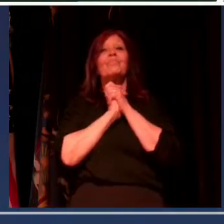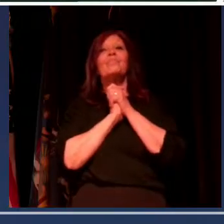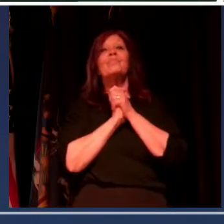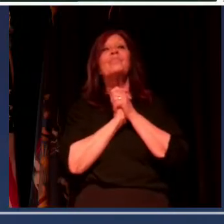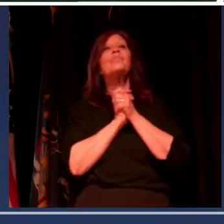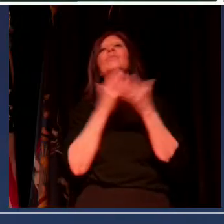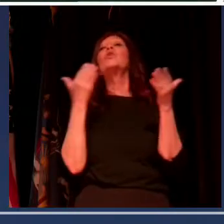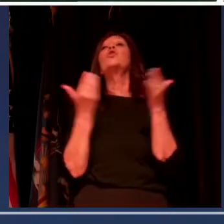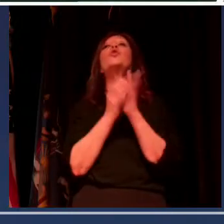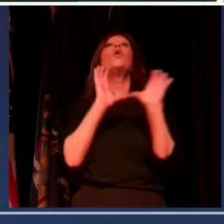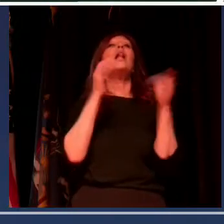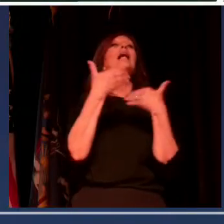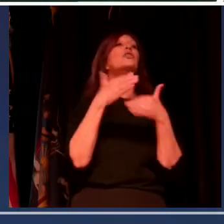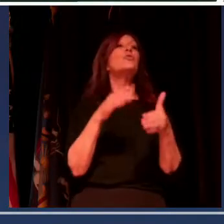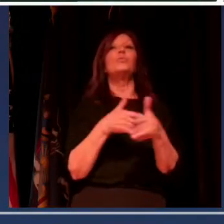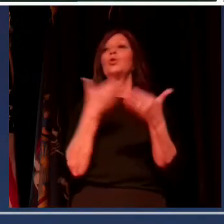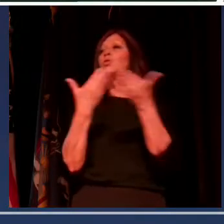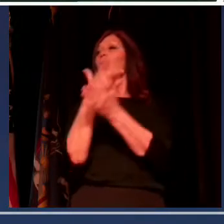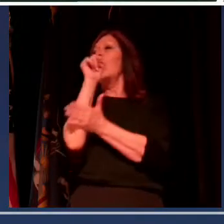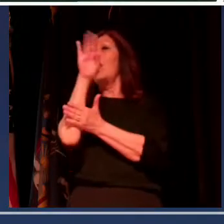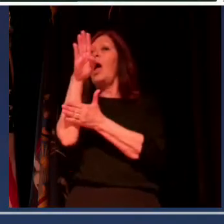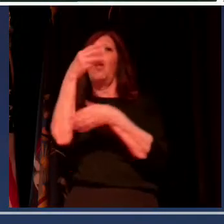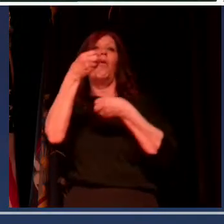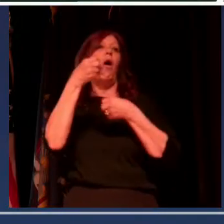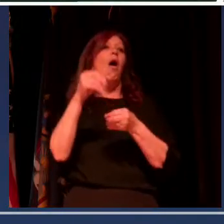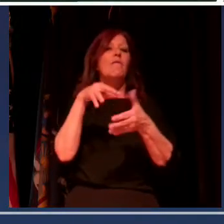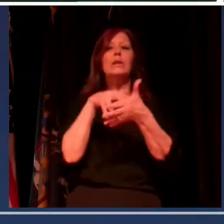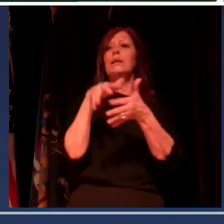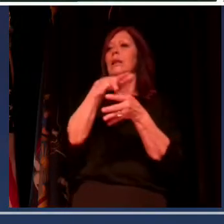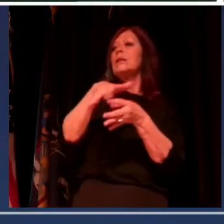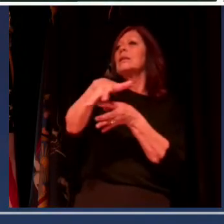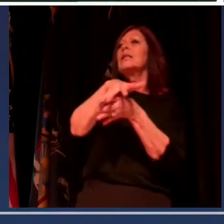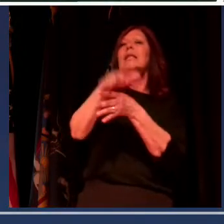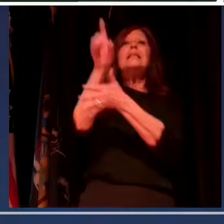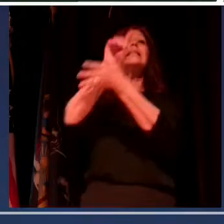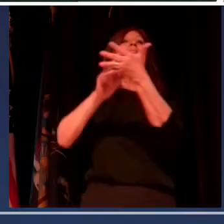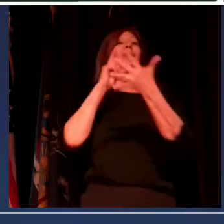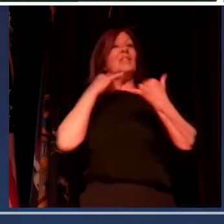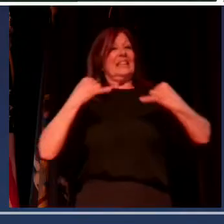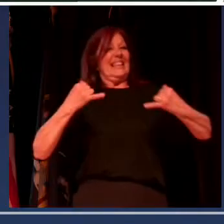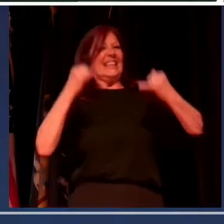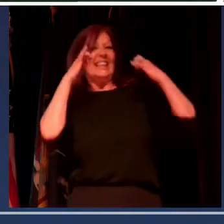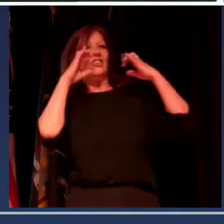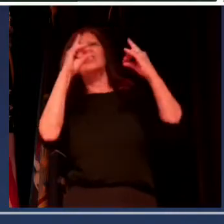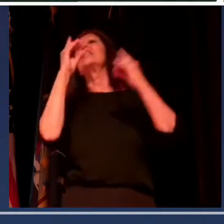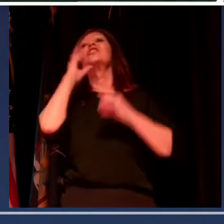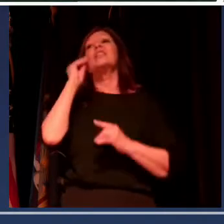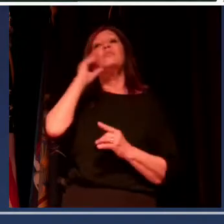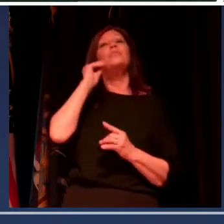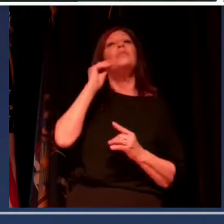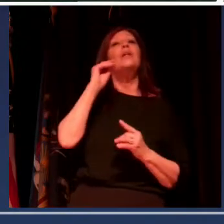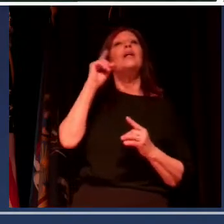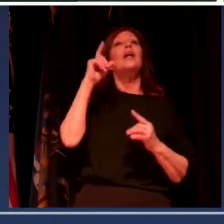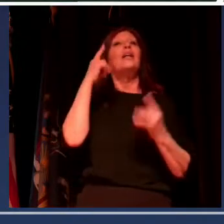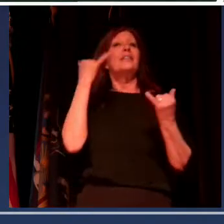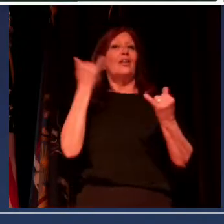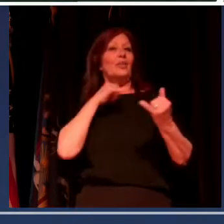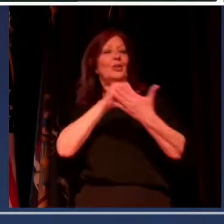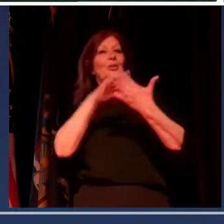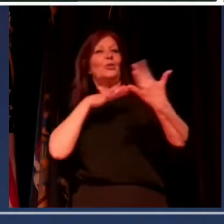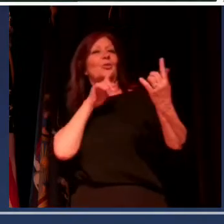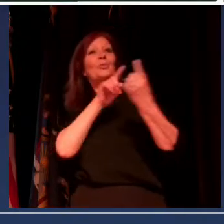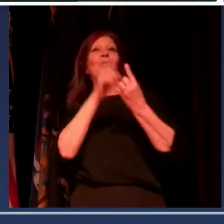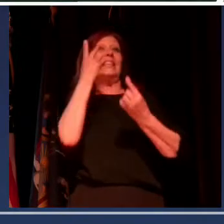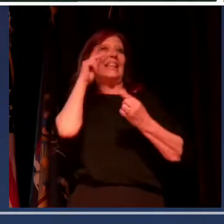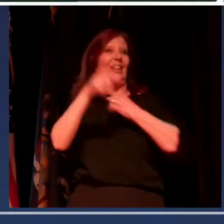New classrooms, labs, offices, and study spaces designed for the modern educational experience will greet our students this